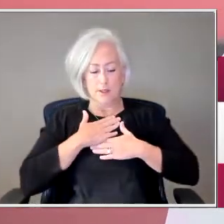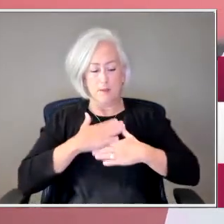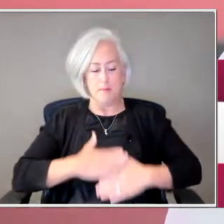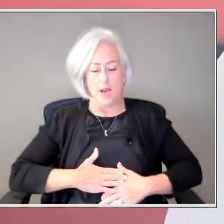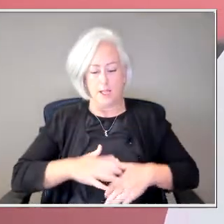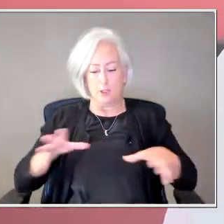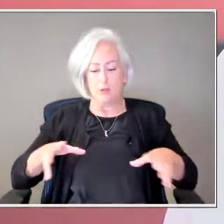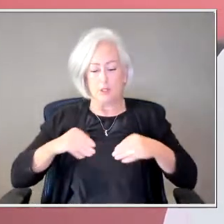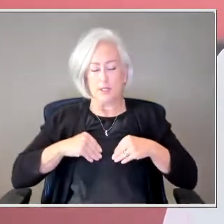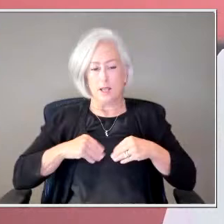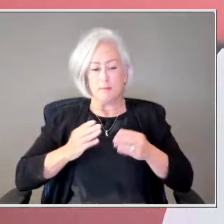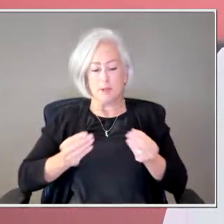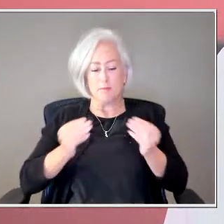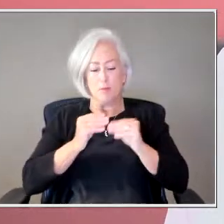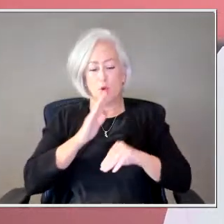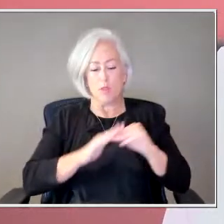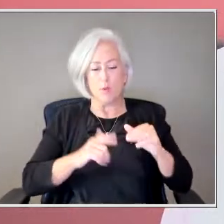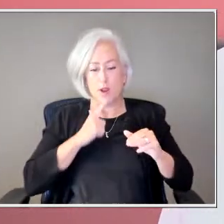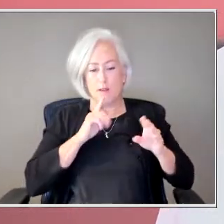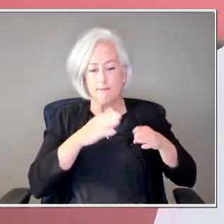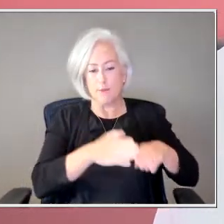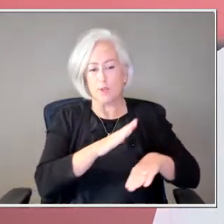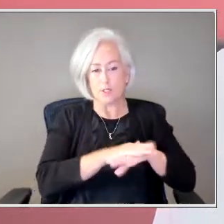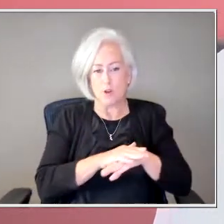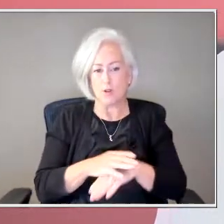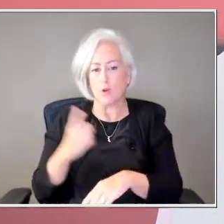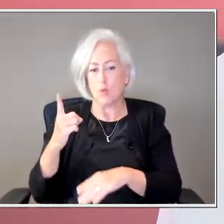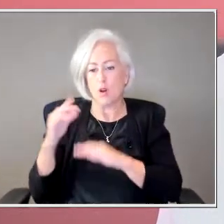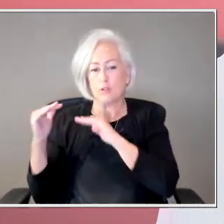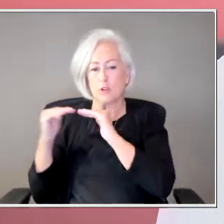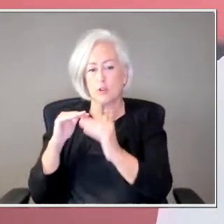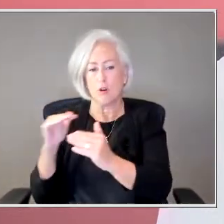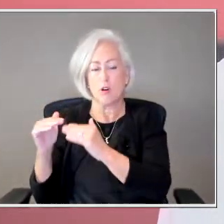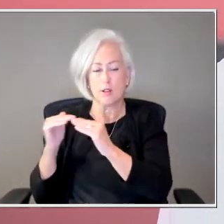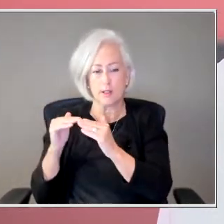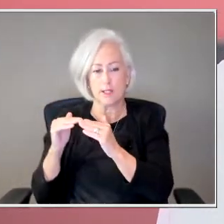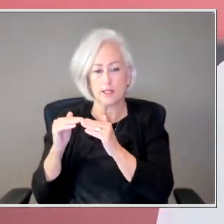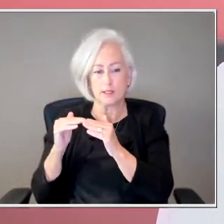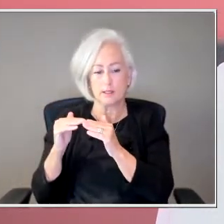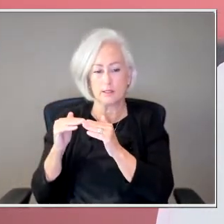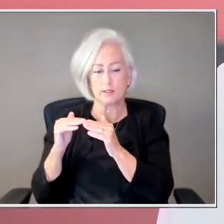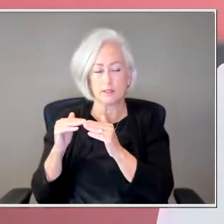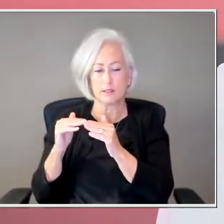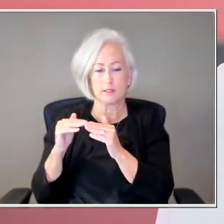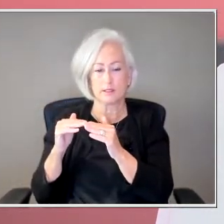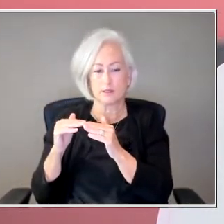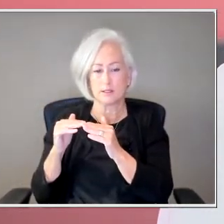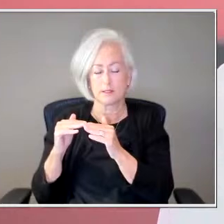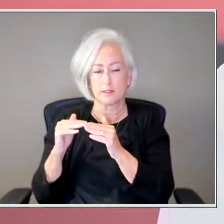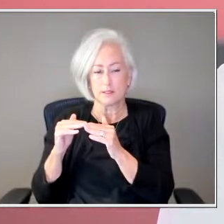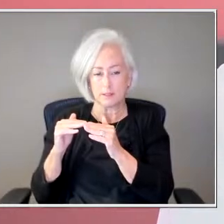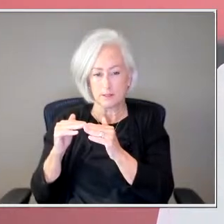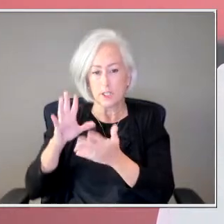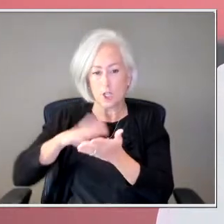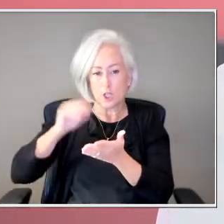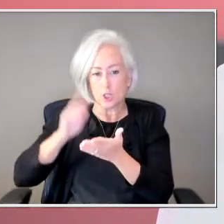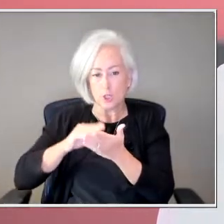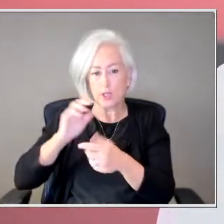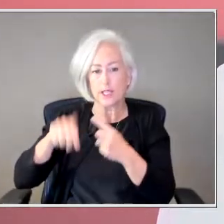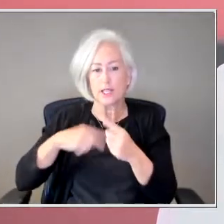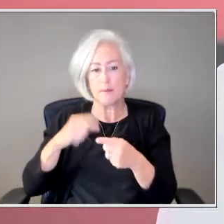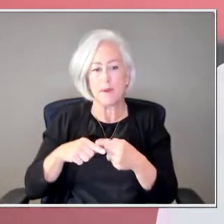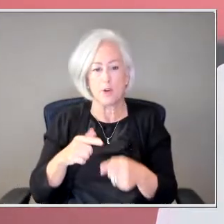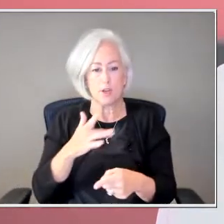a colleague who has been working on learning cardio-oncology with my mentorship for